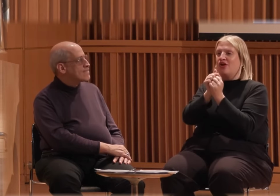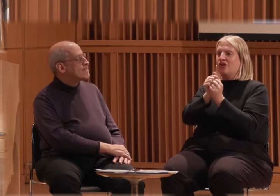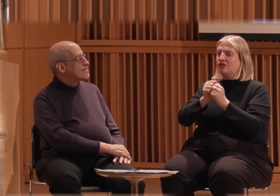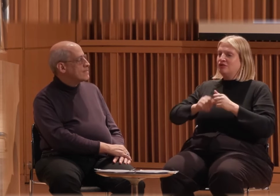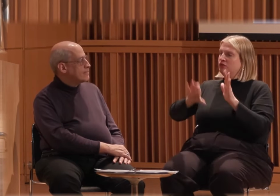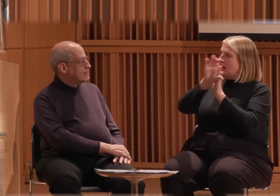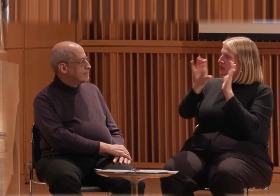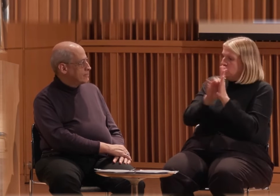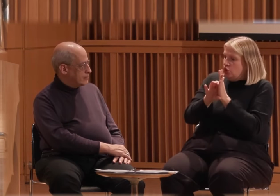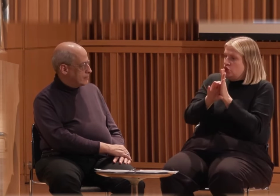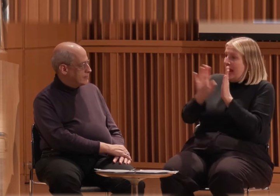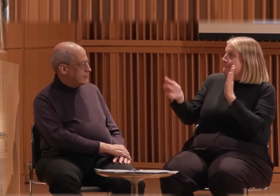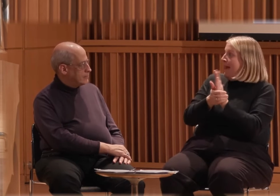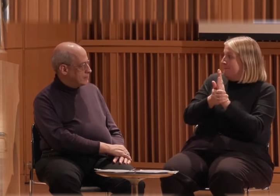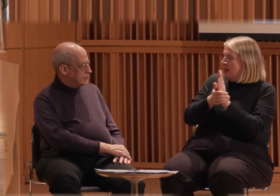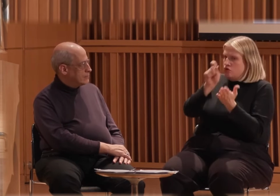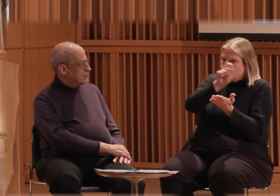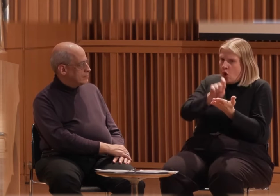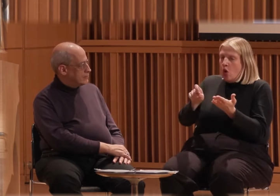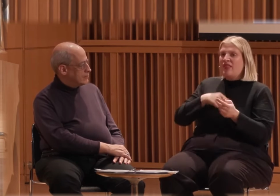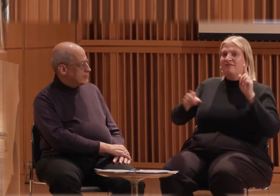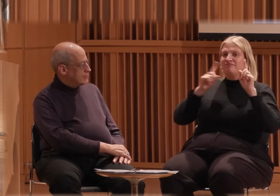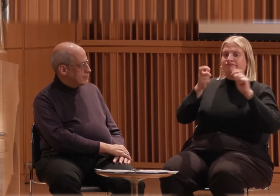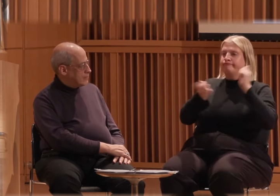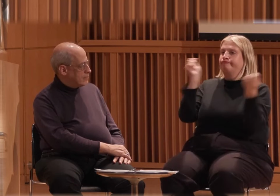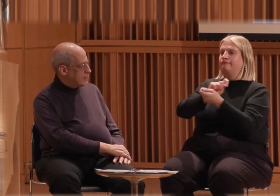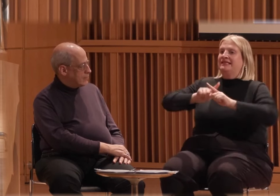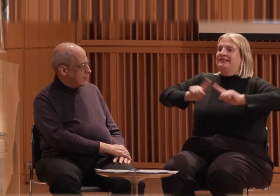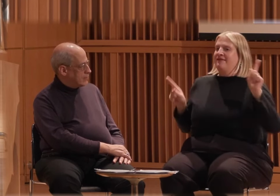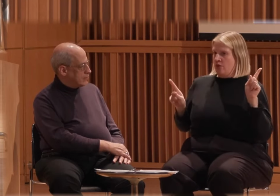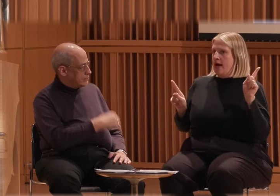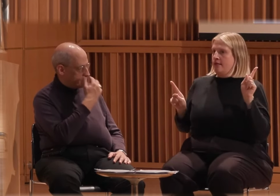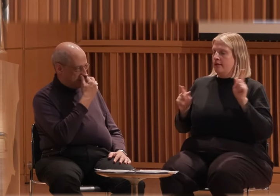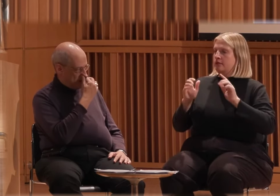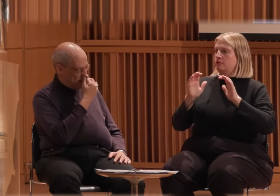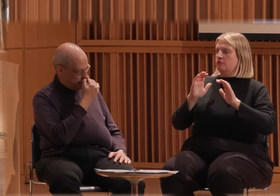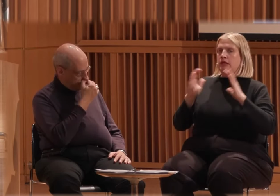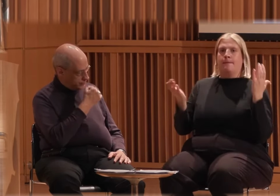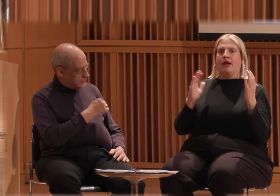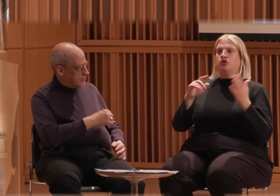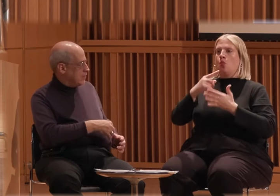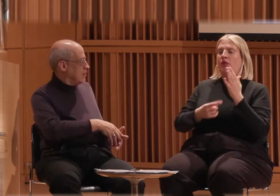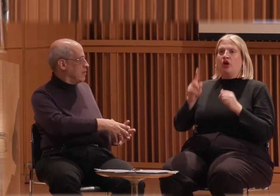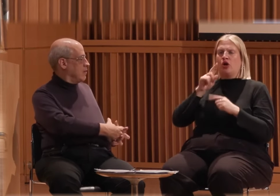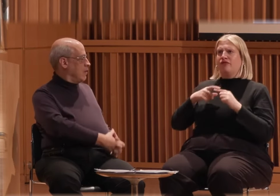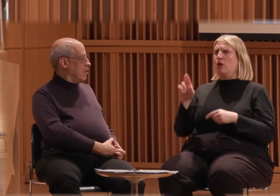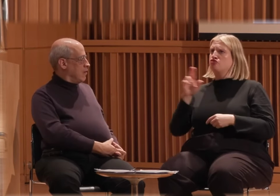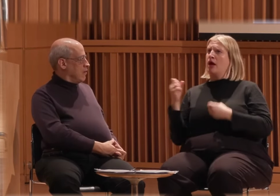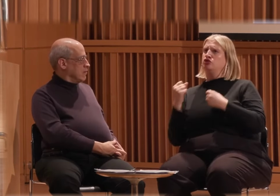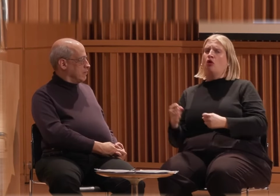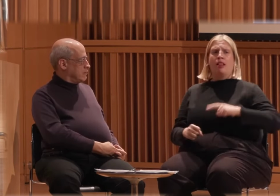a constitutional amendment that sounded different from what they heard from pundits on the right or left,